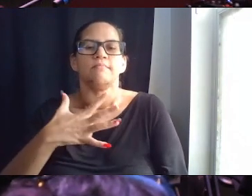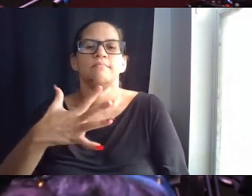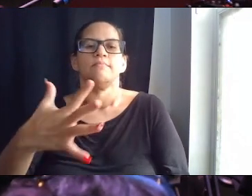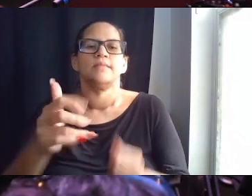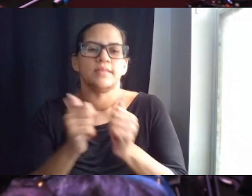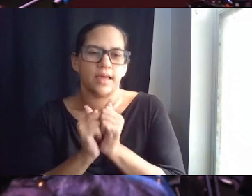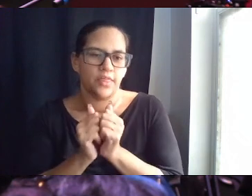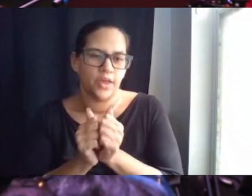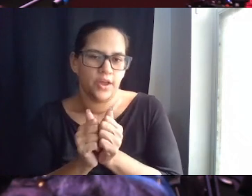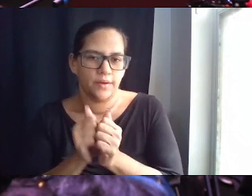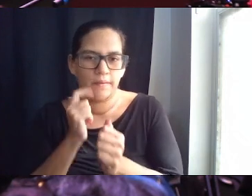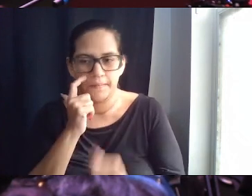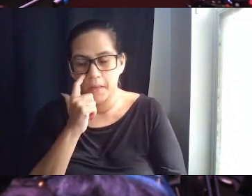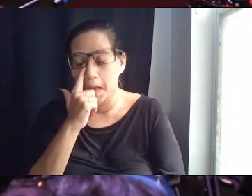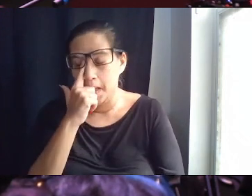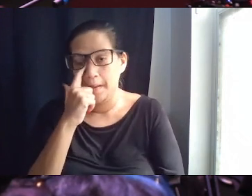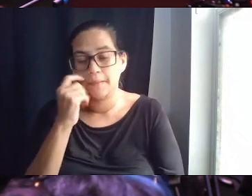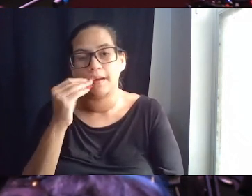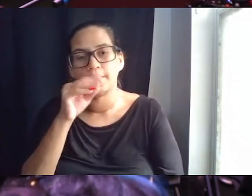and exhale.